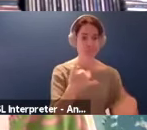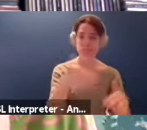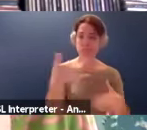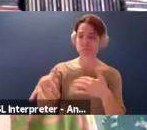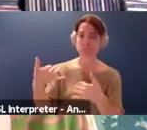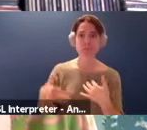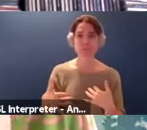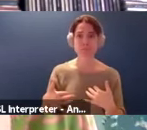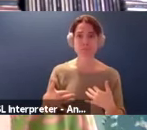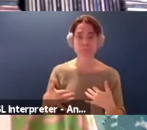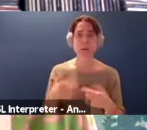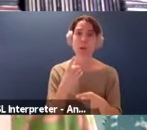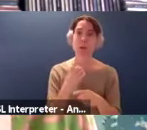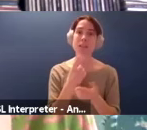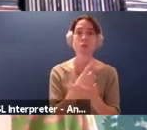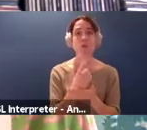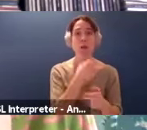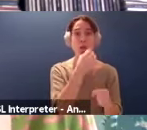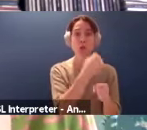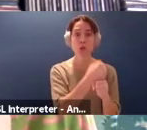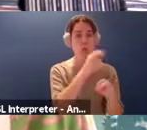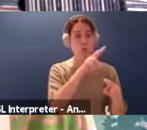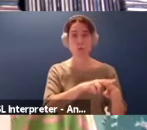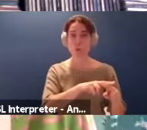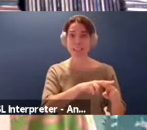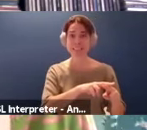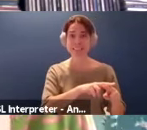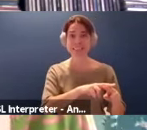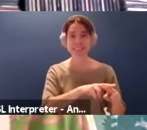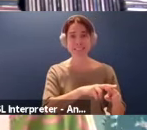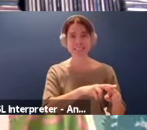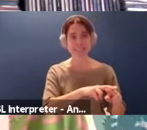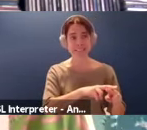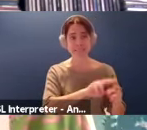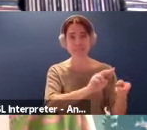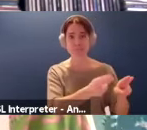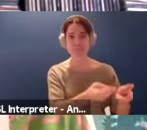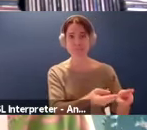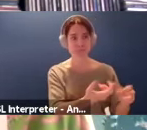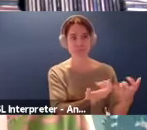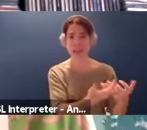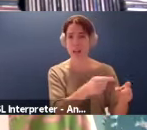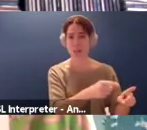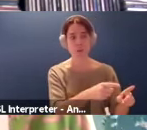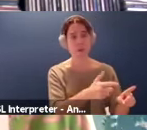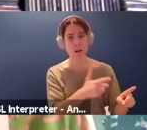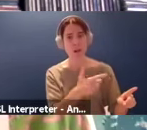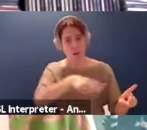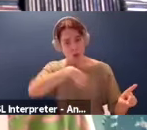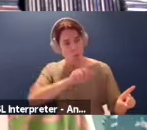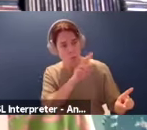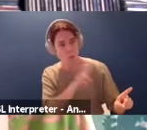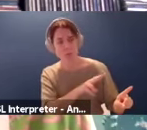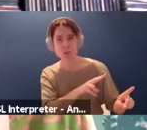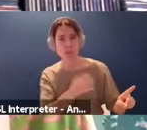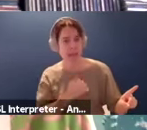floyd um you know we suffer from it too in seeing our black brothers